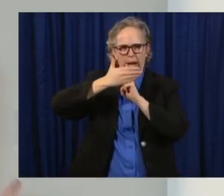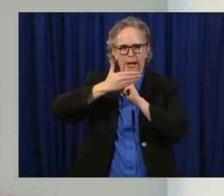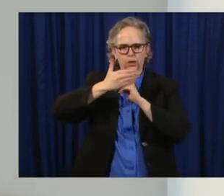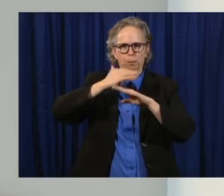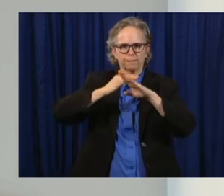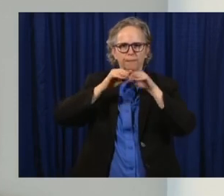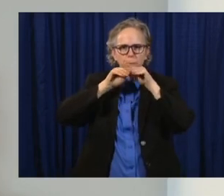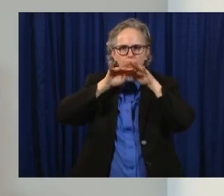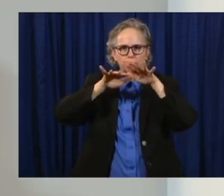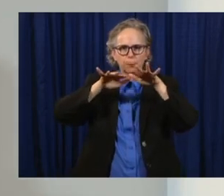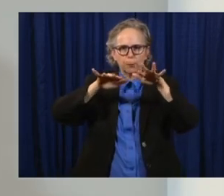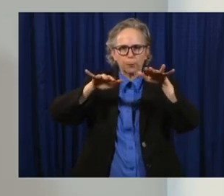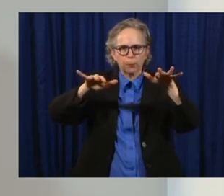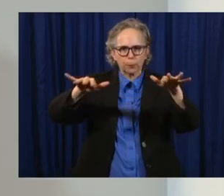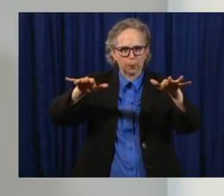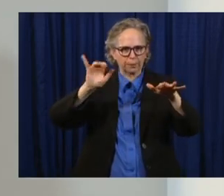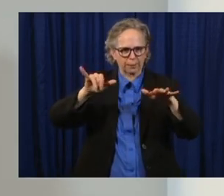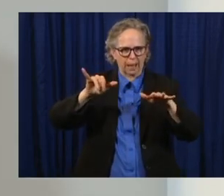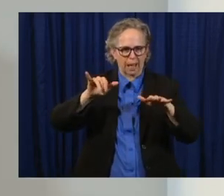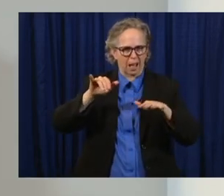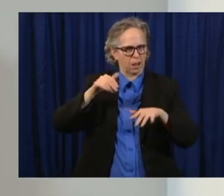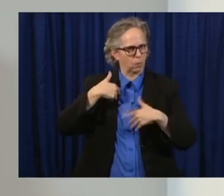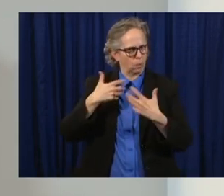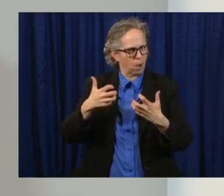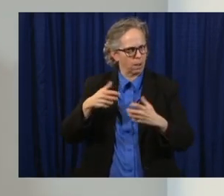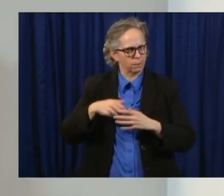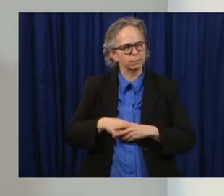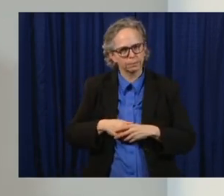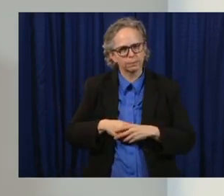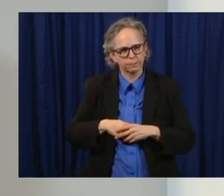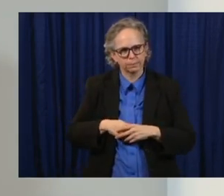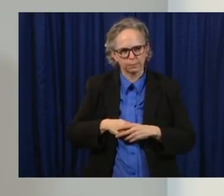discharging things that would land on a surface that somebody could touch and then